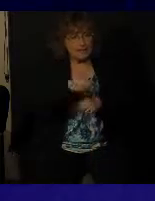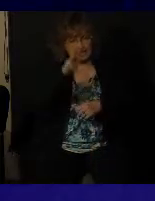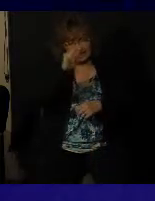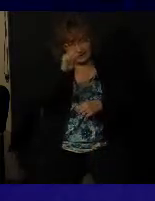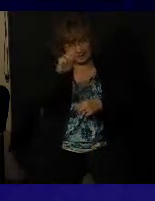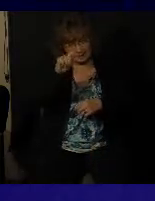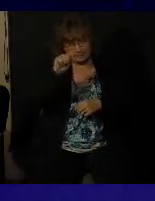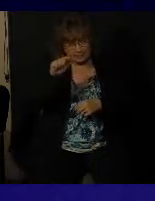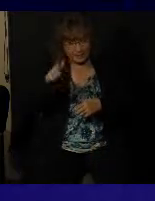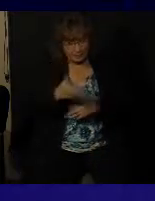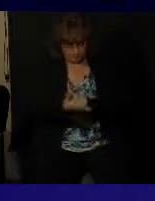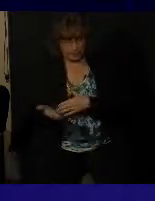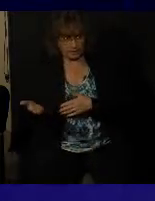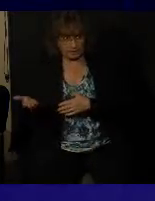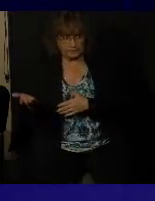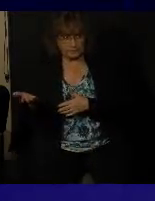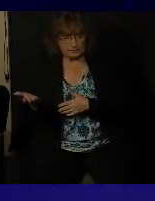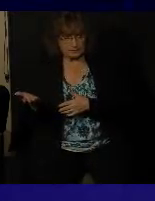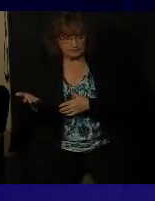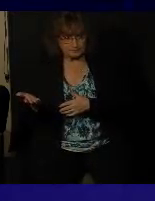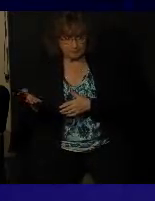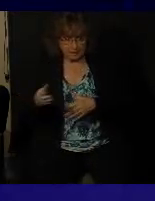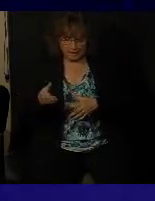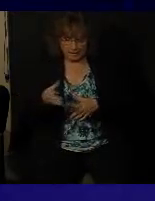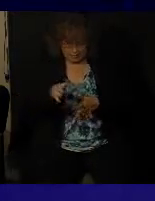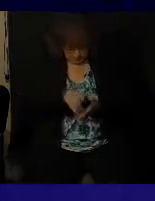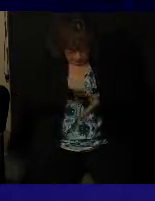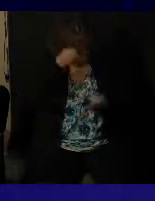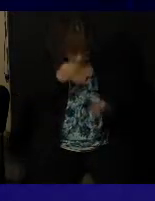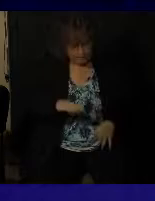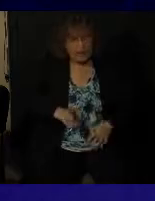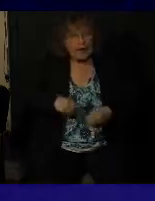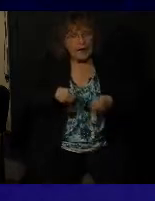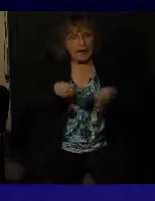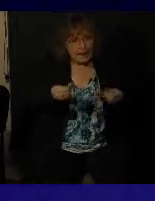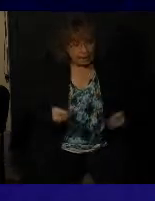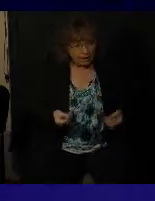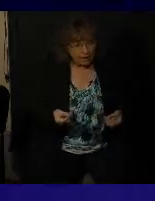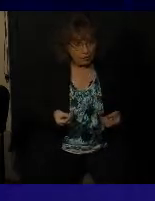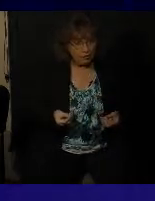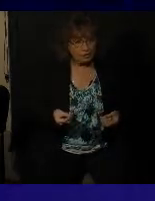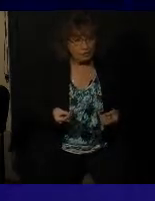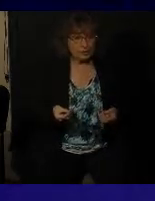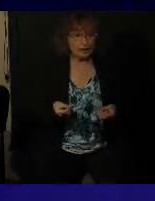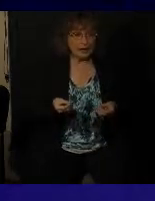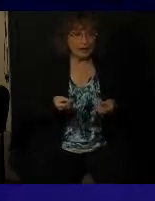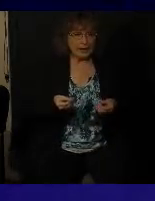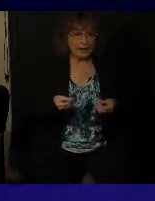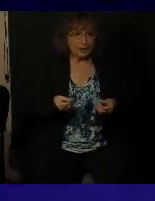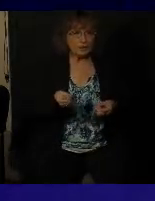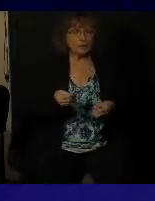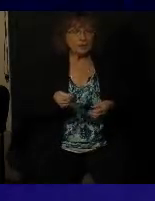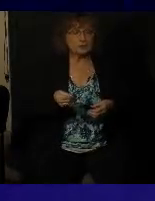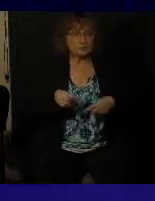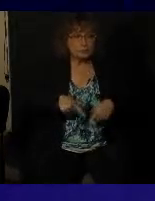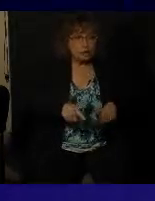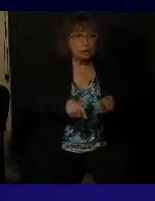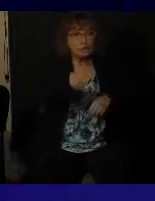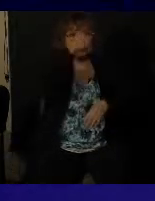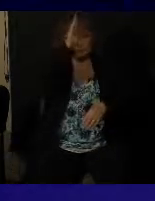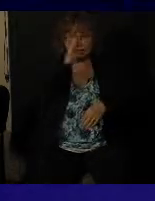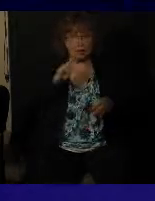how to deal with my anger when I was angry, and to turn to God instead of to other things like drugs or